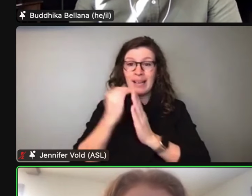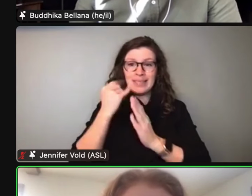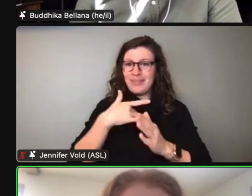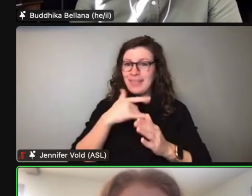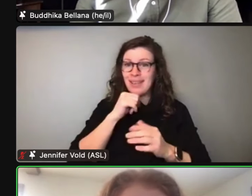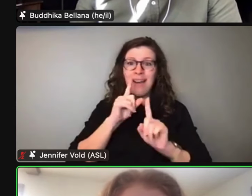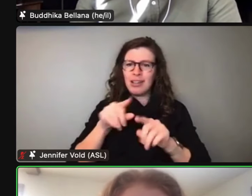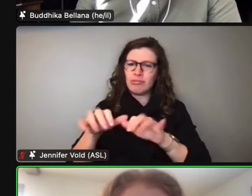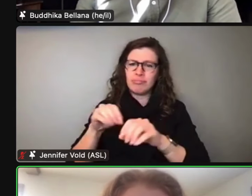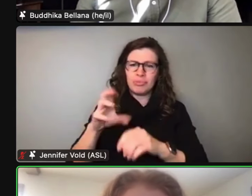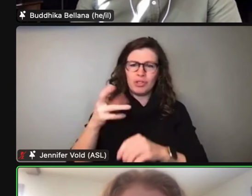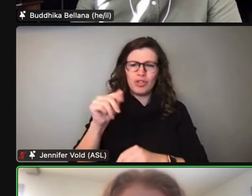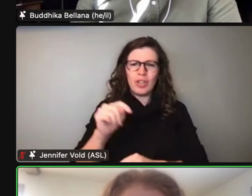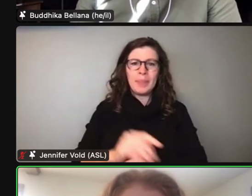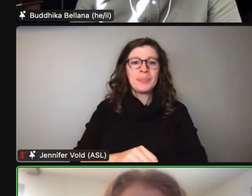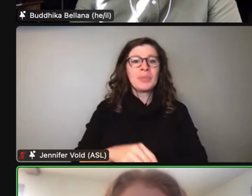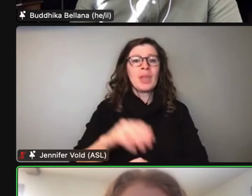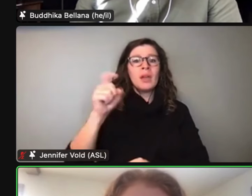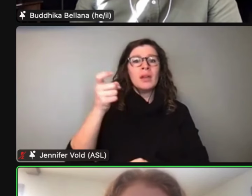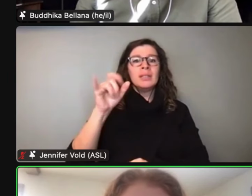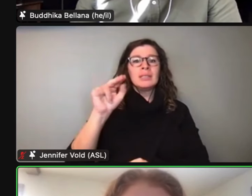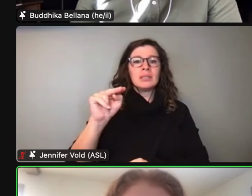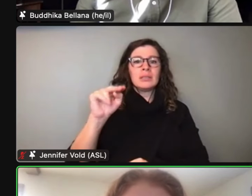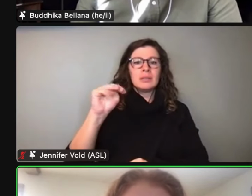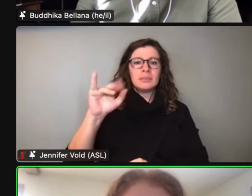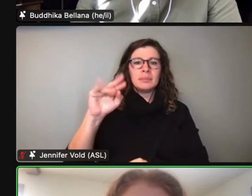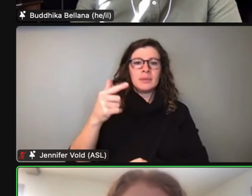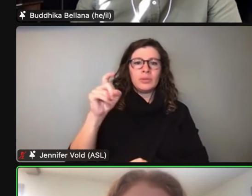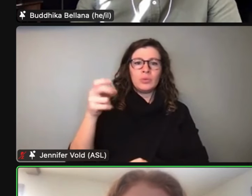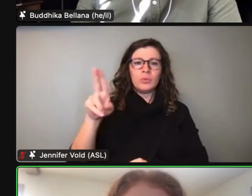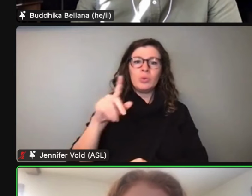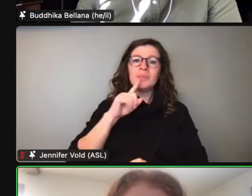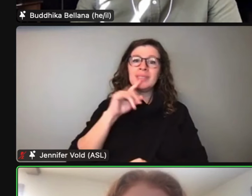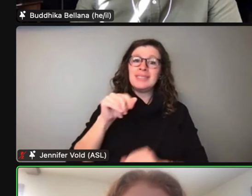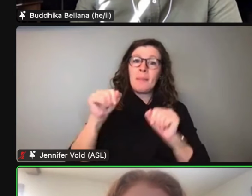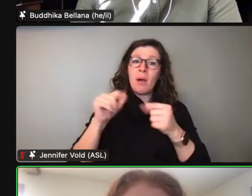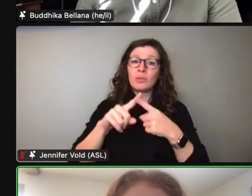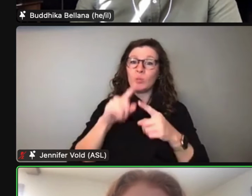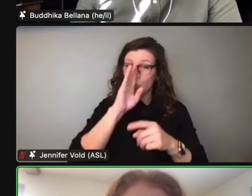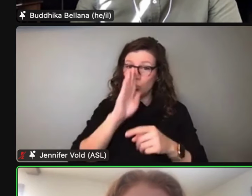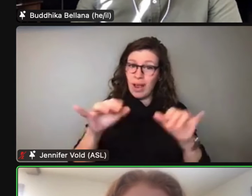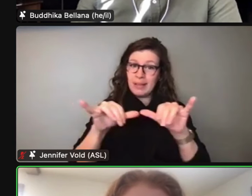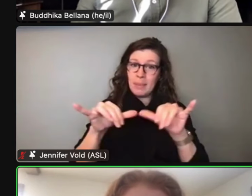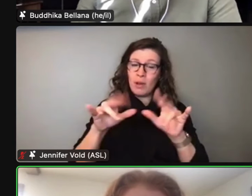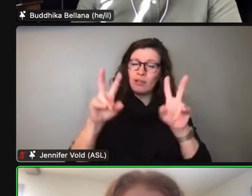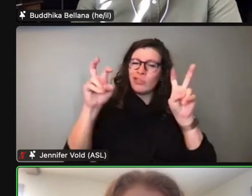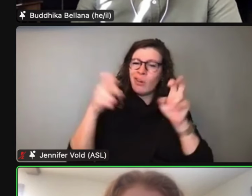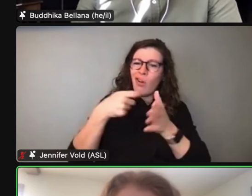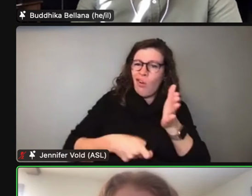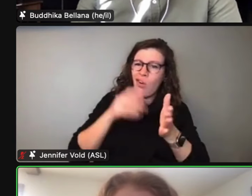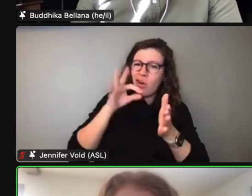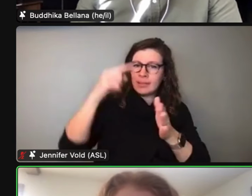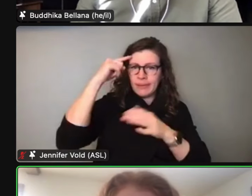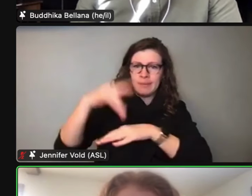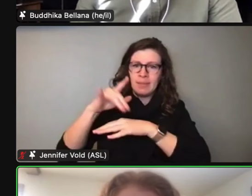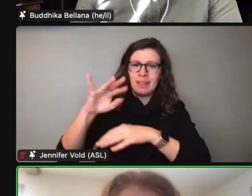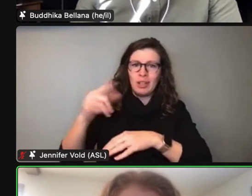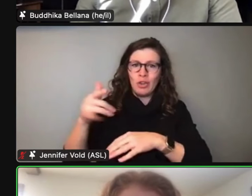Zhu asks, is it possible to directly measure the cost of lingering, like worse performance on some tasks afterwards, e.g. the situation on